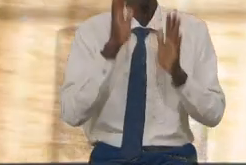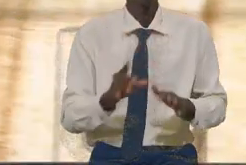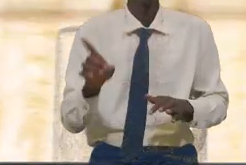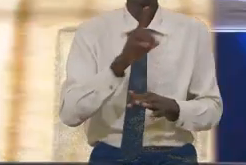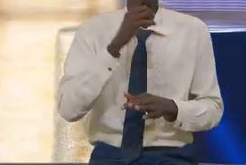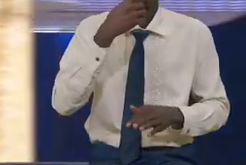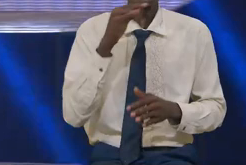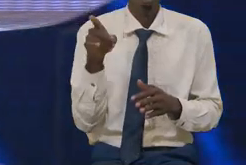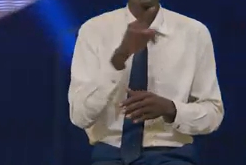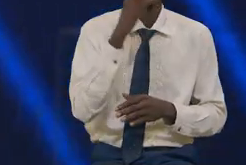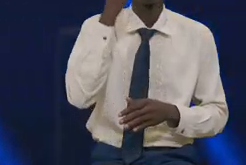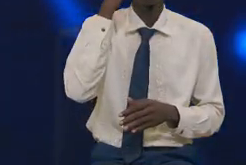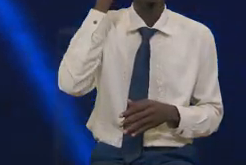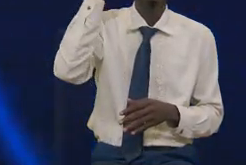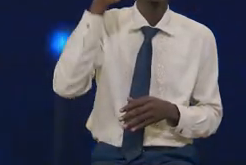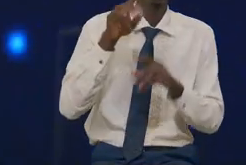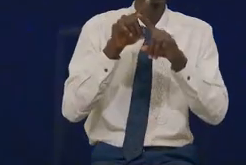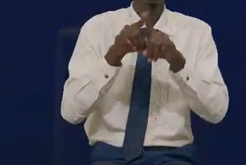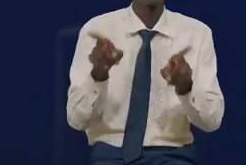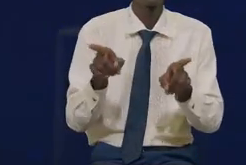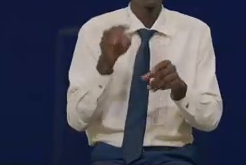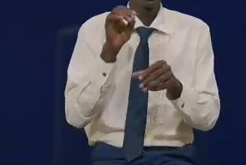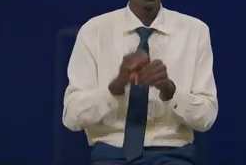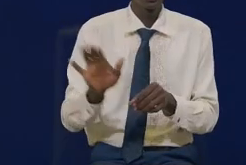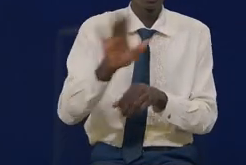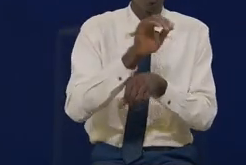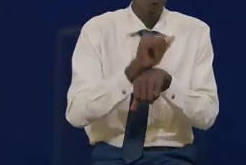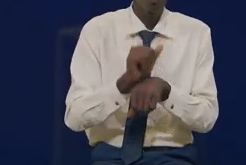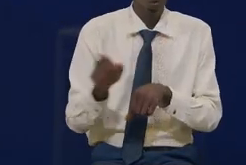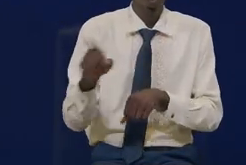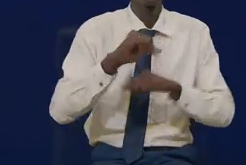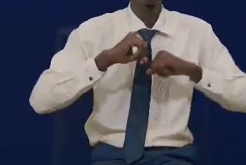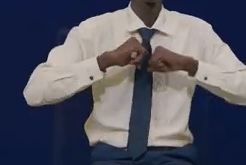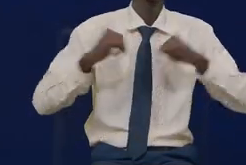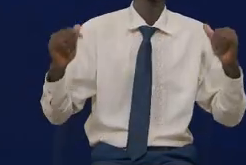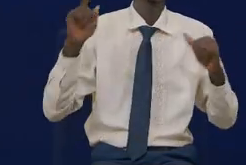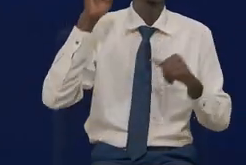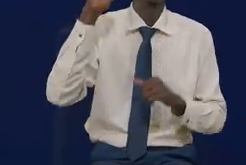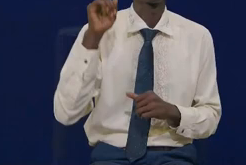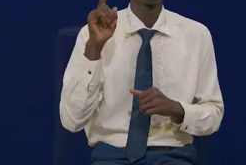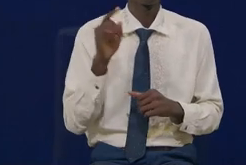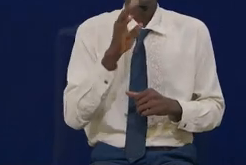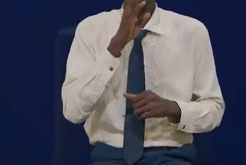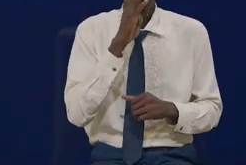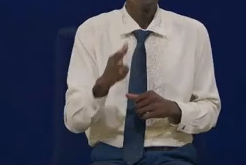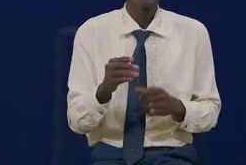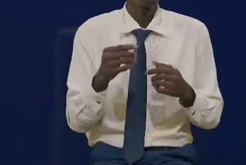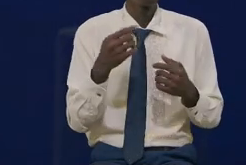profess that they know God, but in works they deny him, being